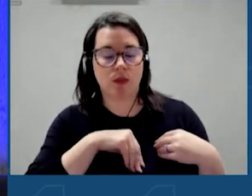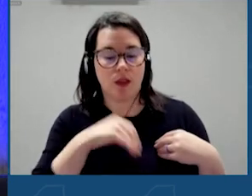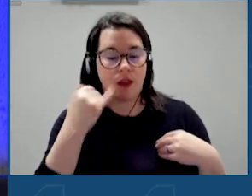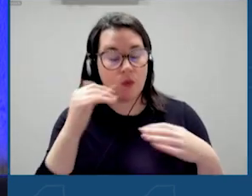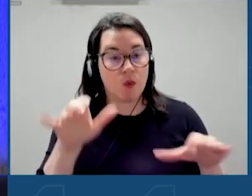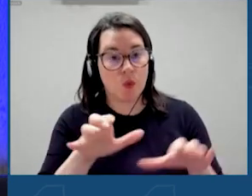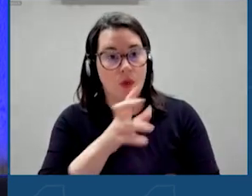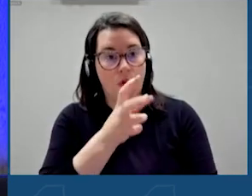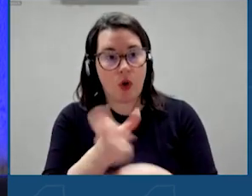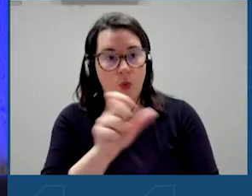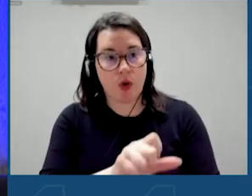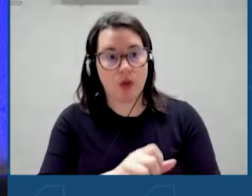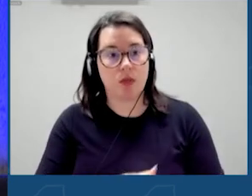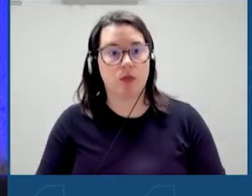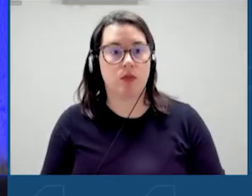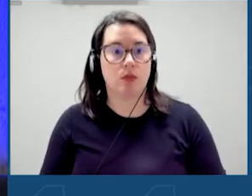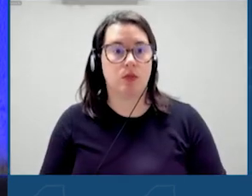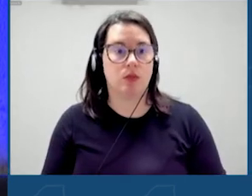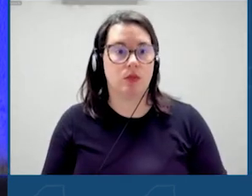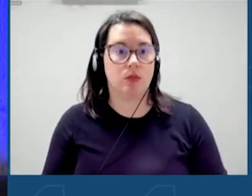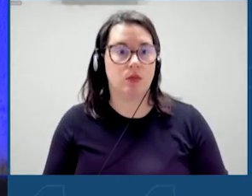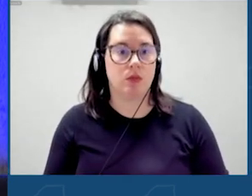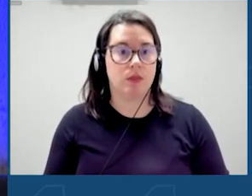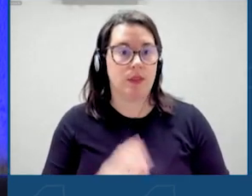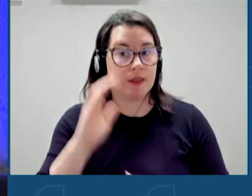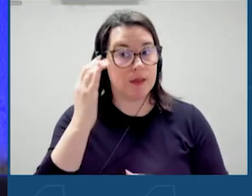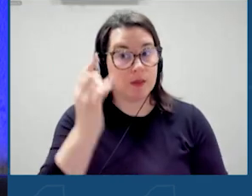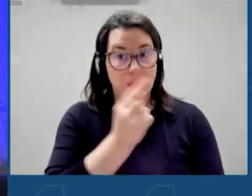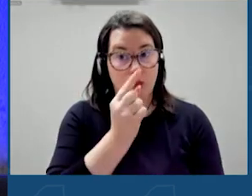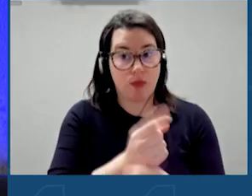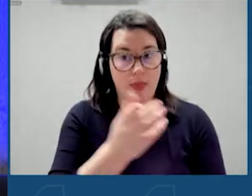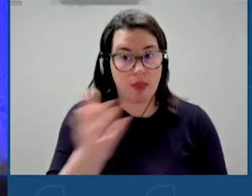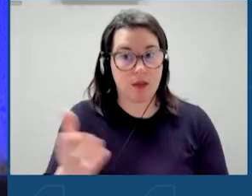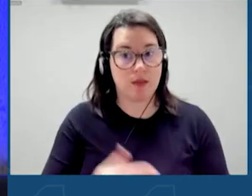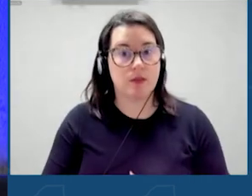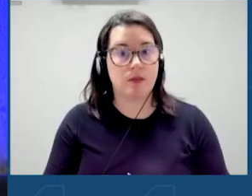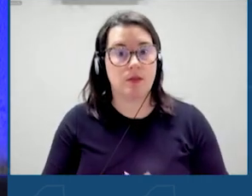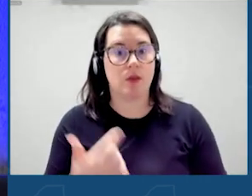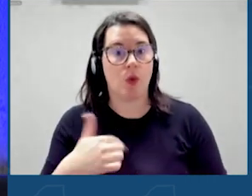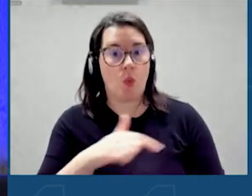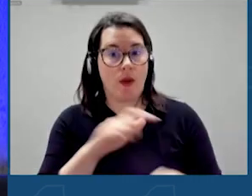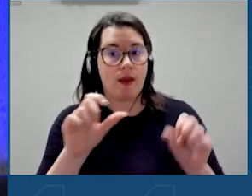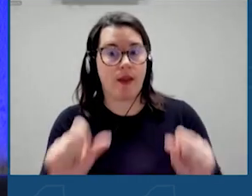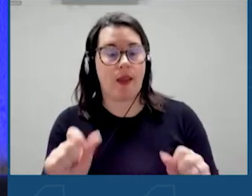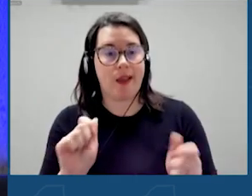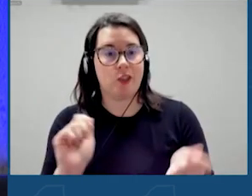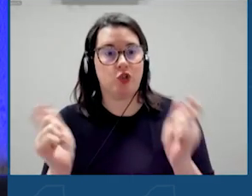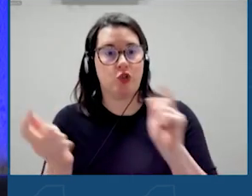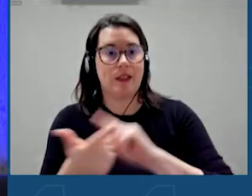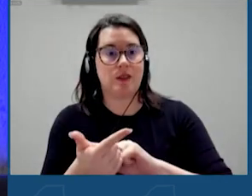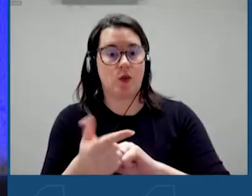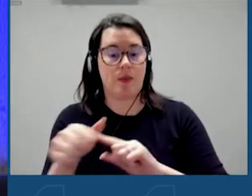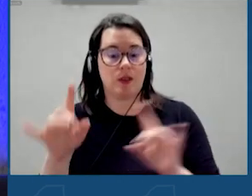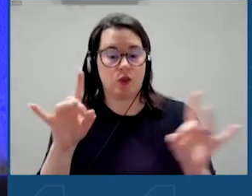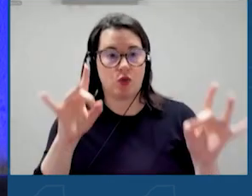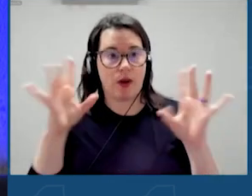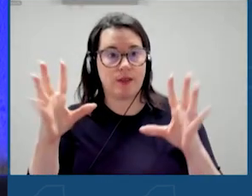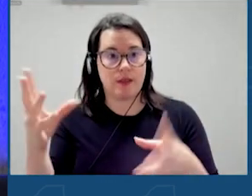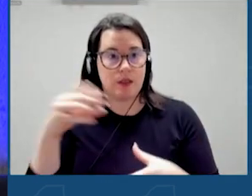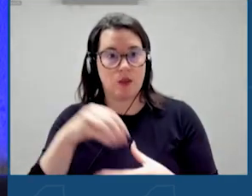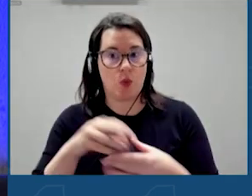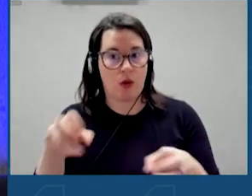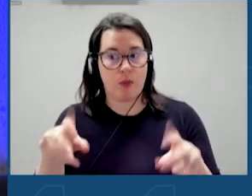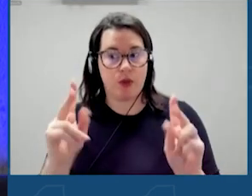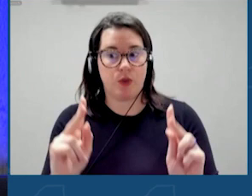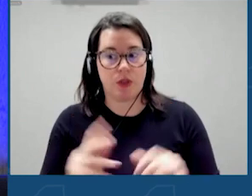hard things, which turn out to be the right things, we can transform this crisis into an opportunity.